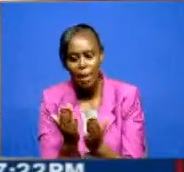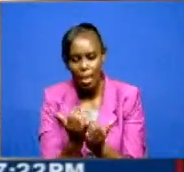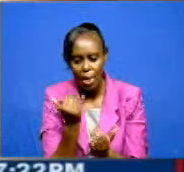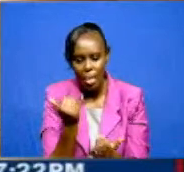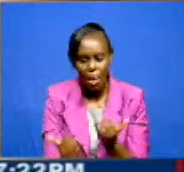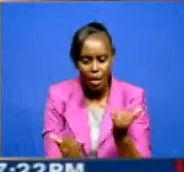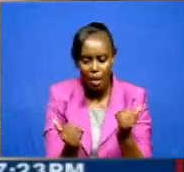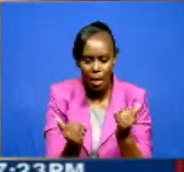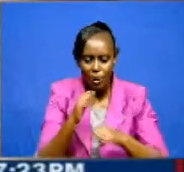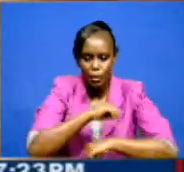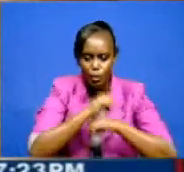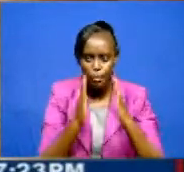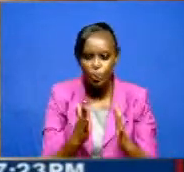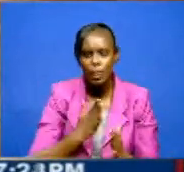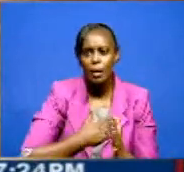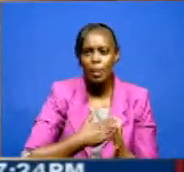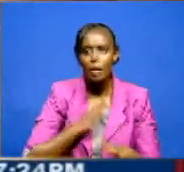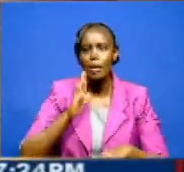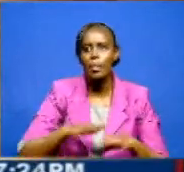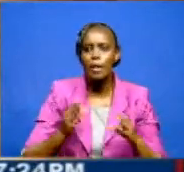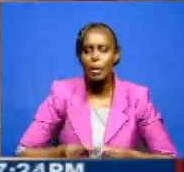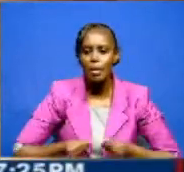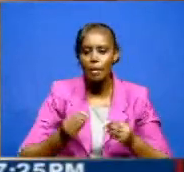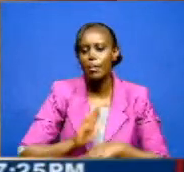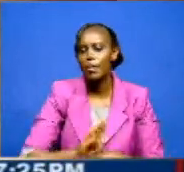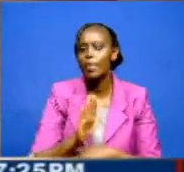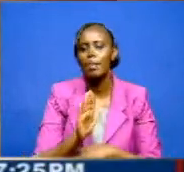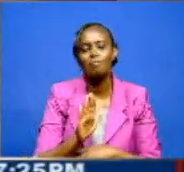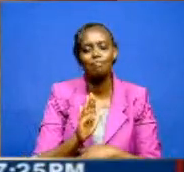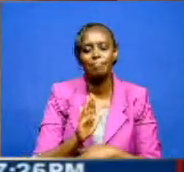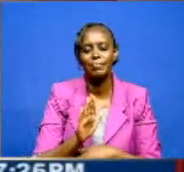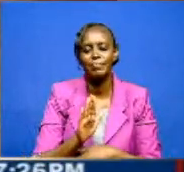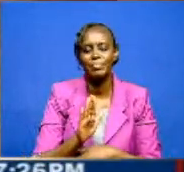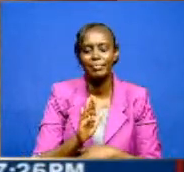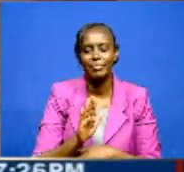fellows, our students, instead of giving them